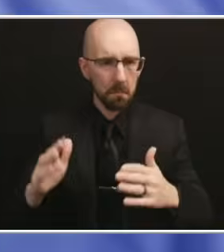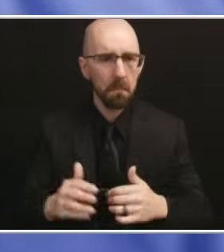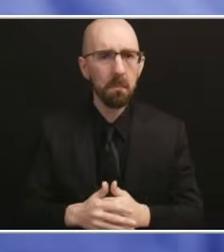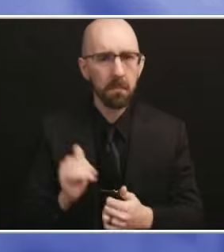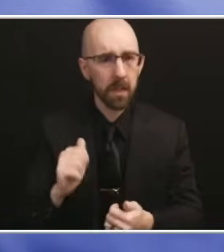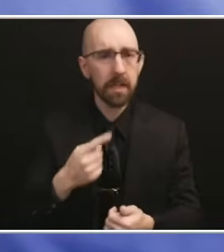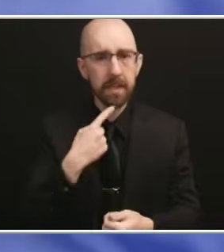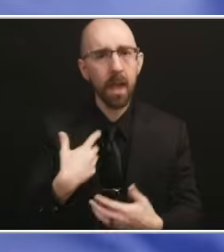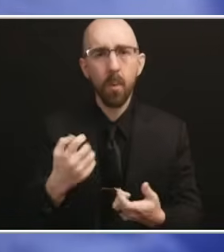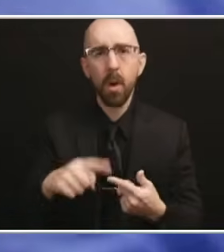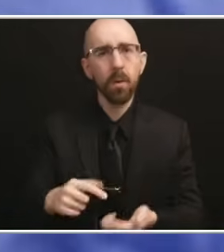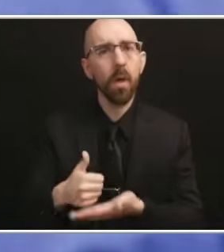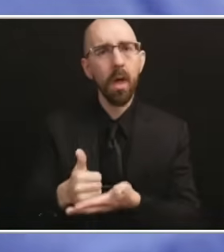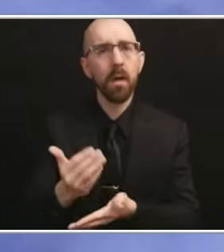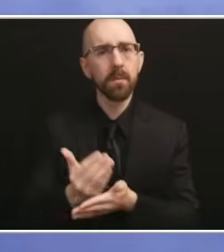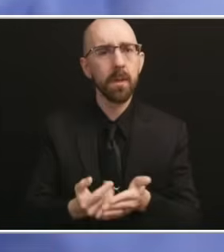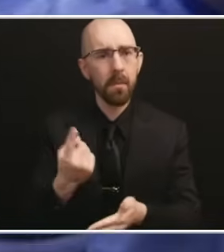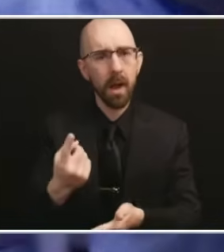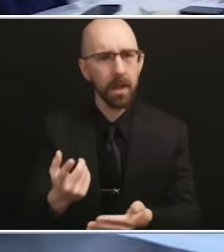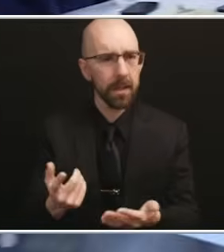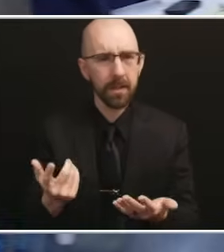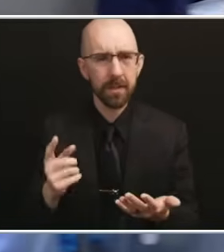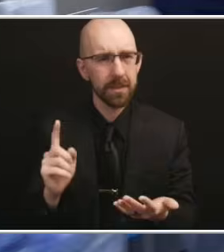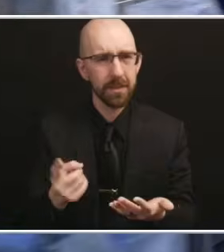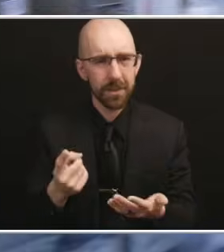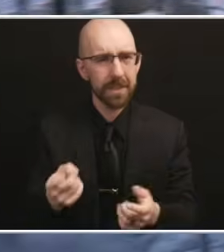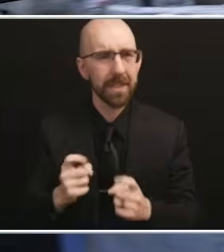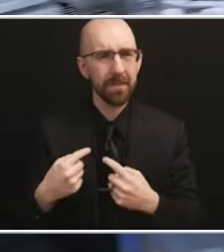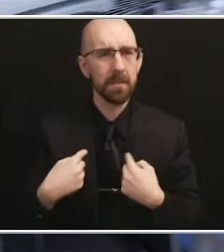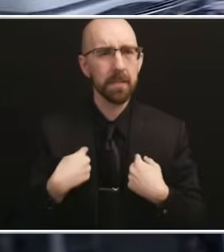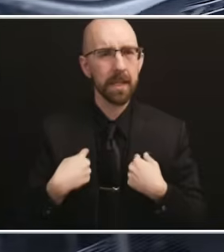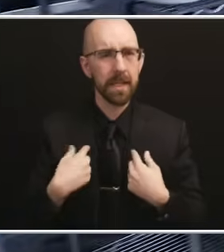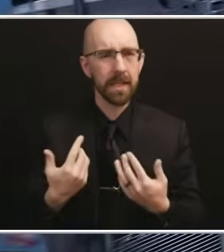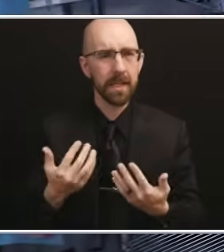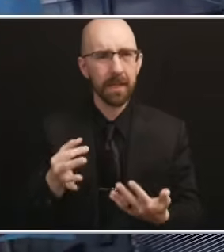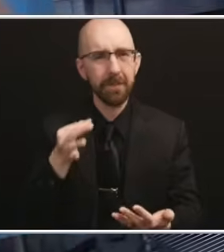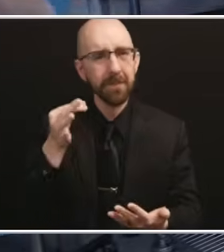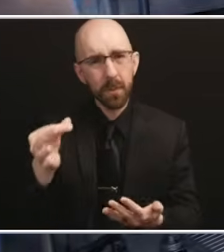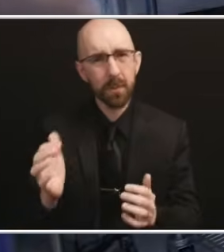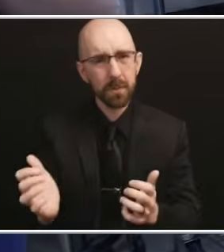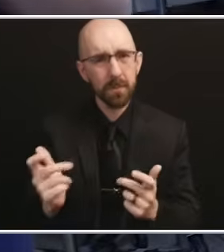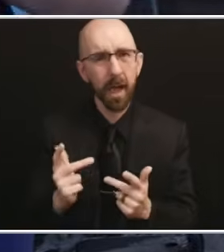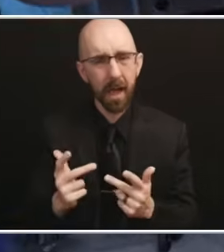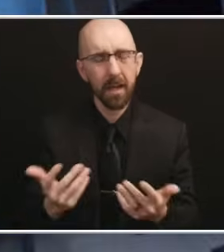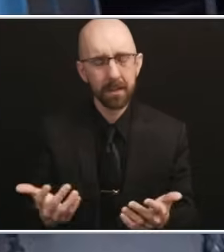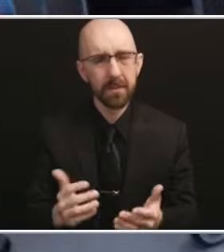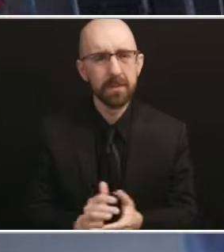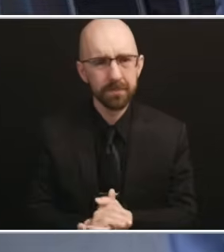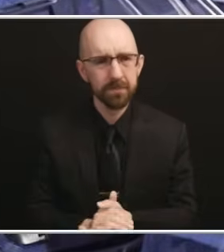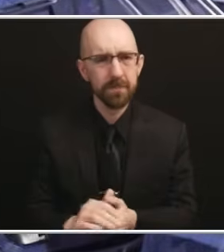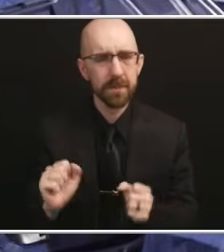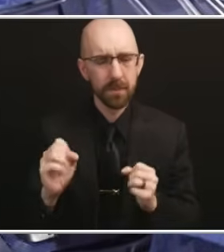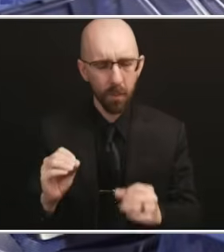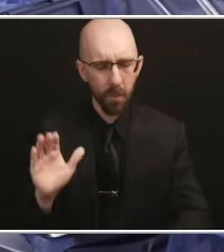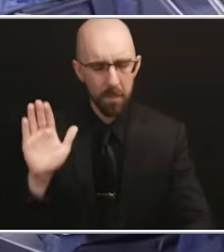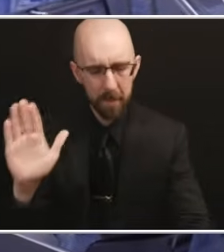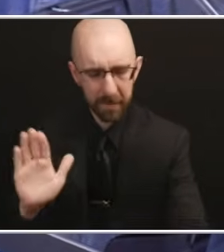somebody. It's just kind of given me the future back. It's so amazing.